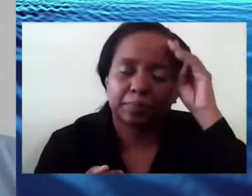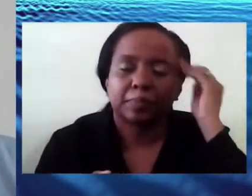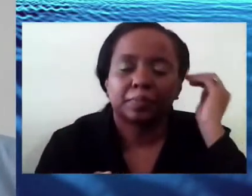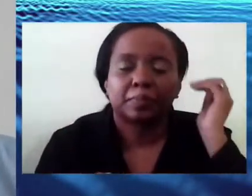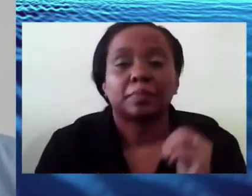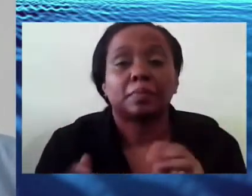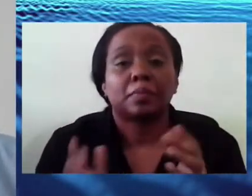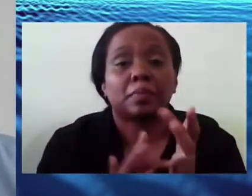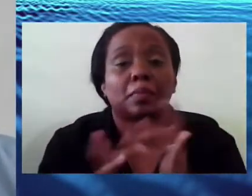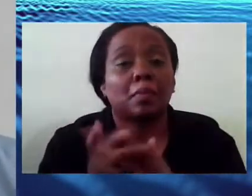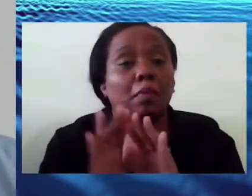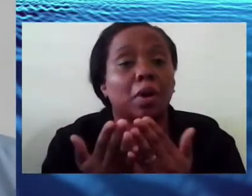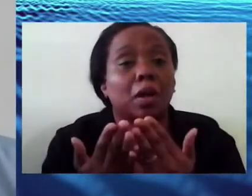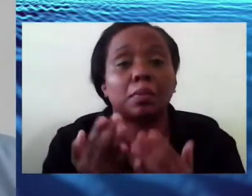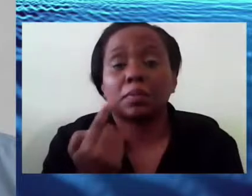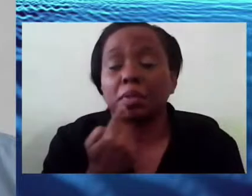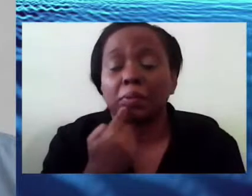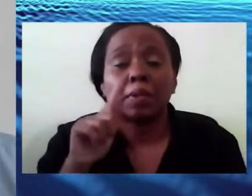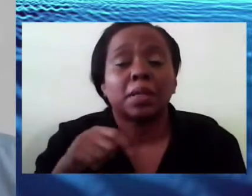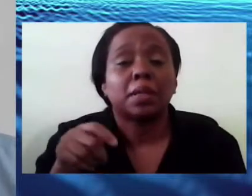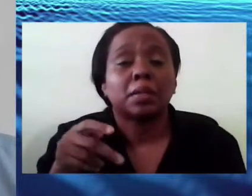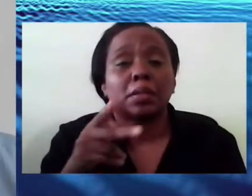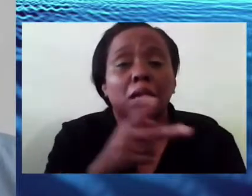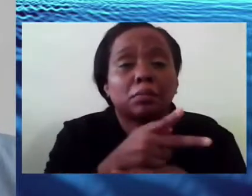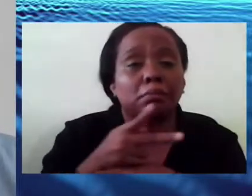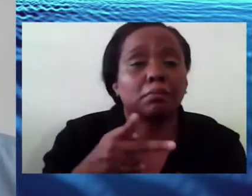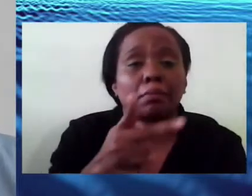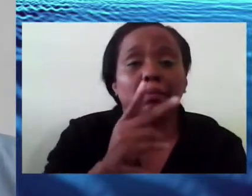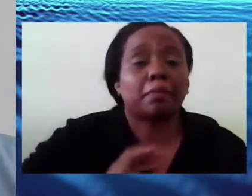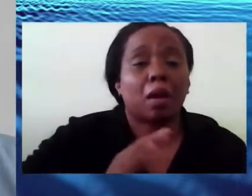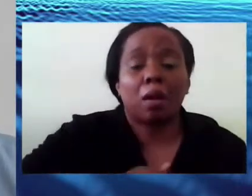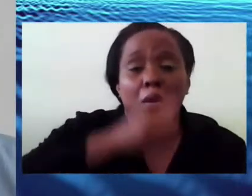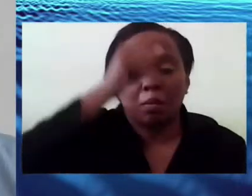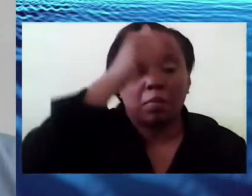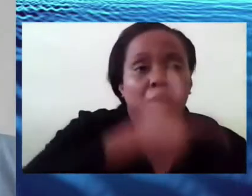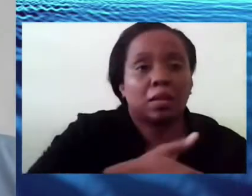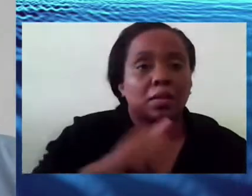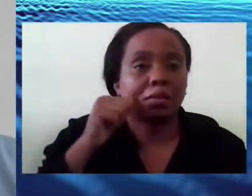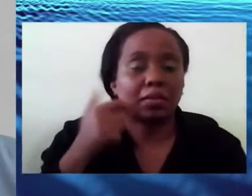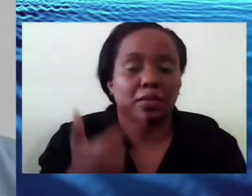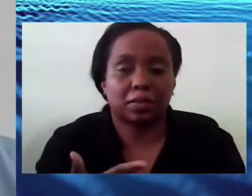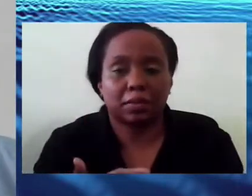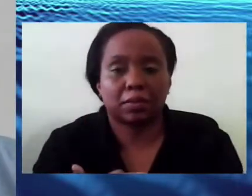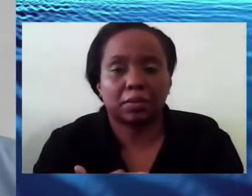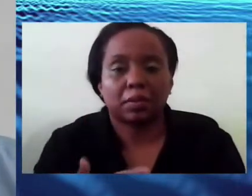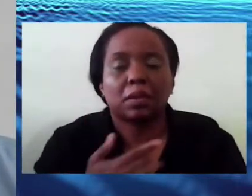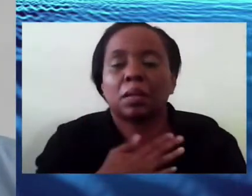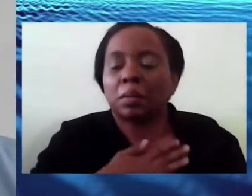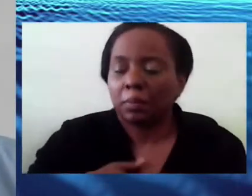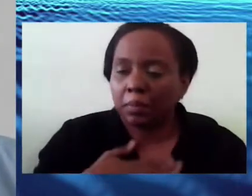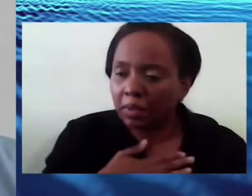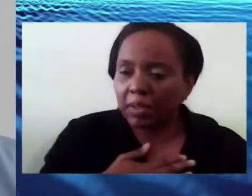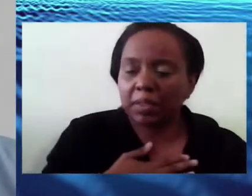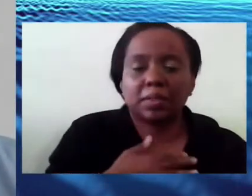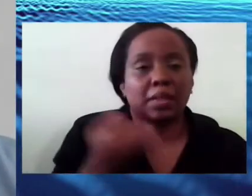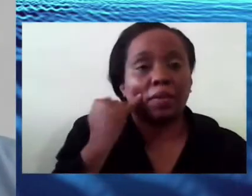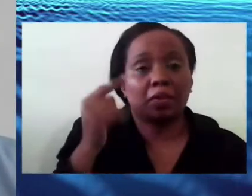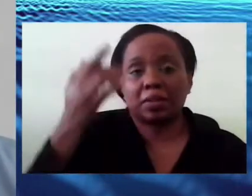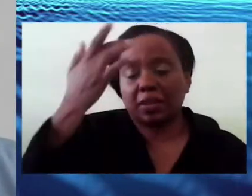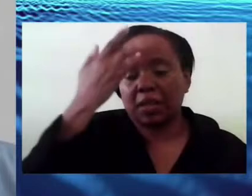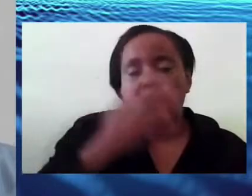Bible says and be our brothers and sisters keeper. And I urge you to present to one of the healthcare